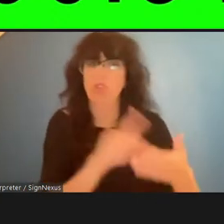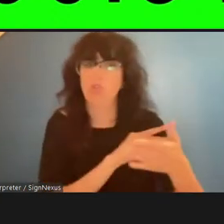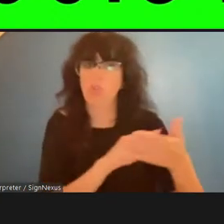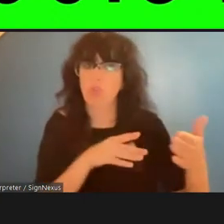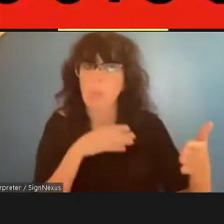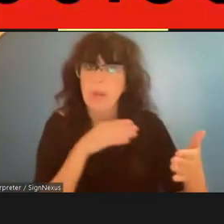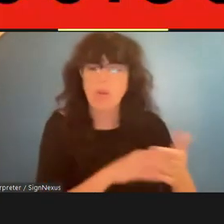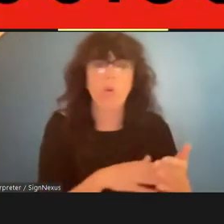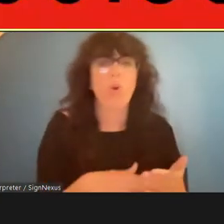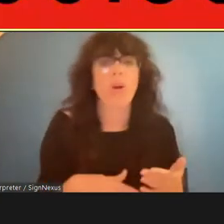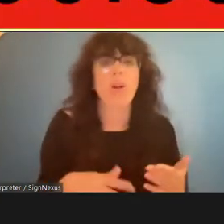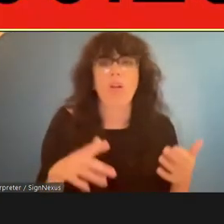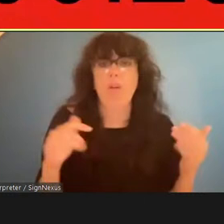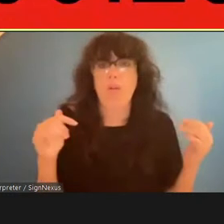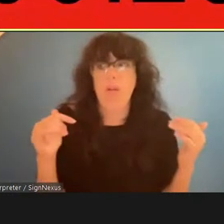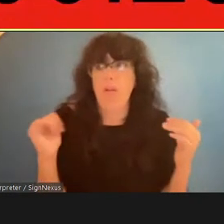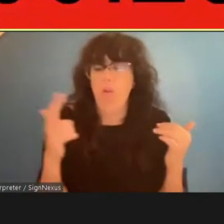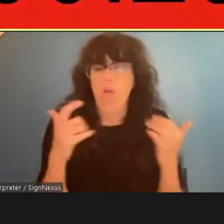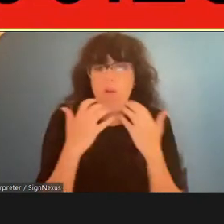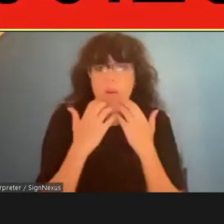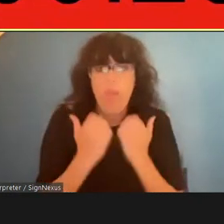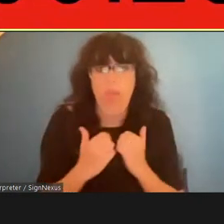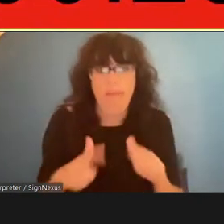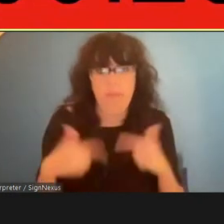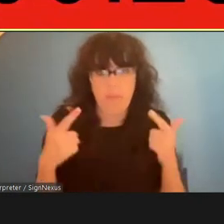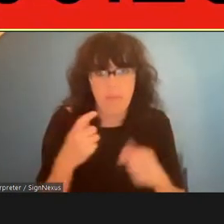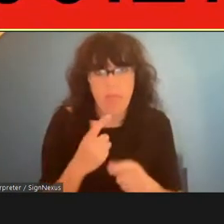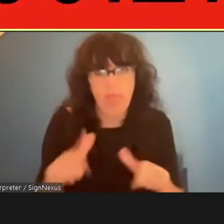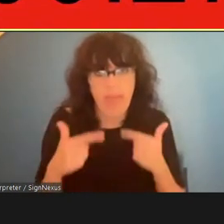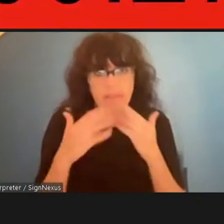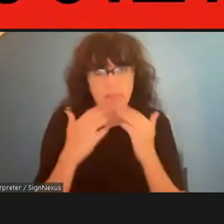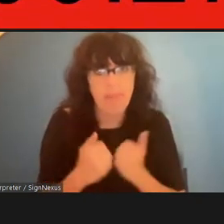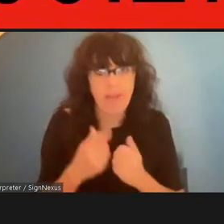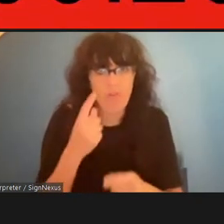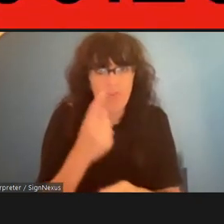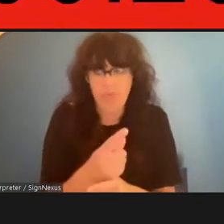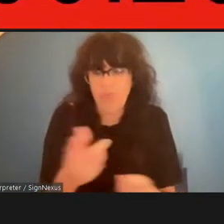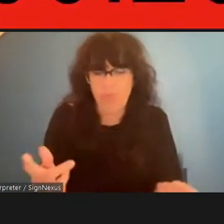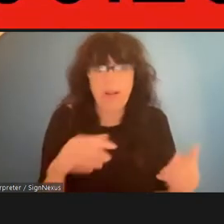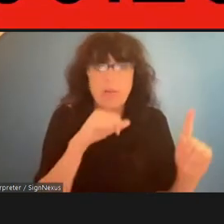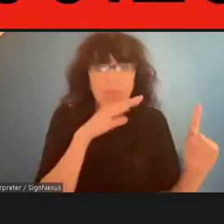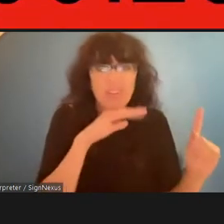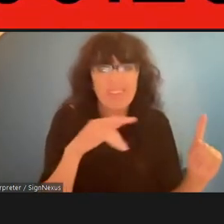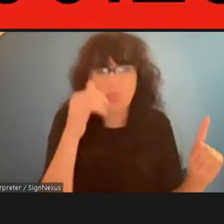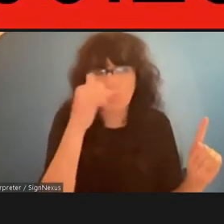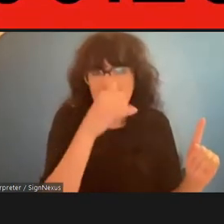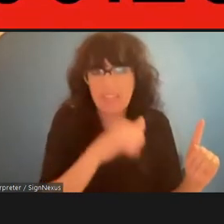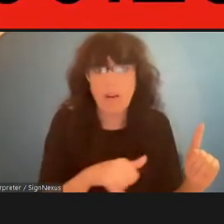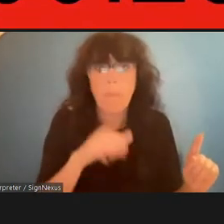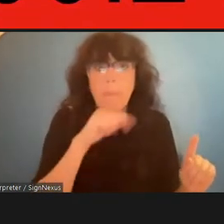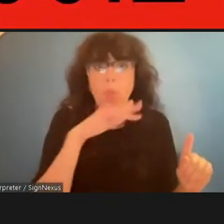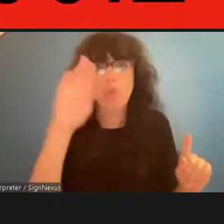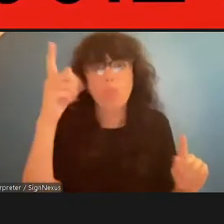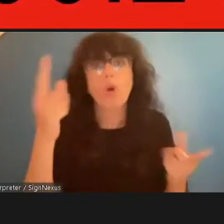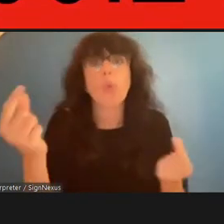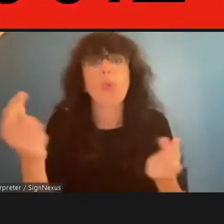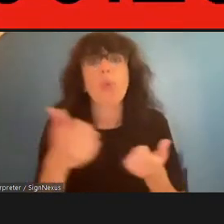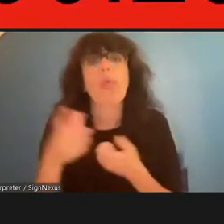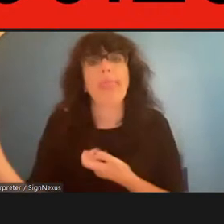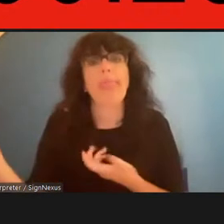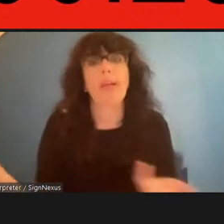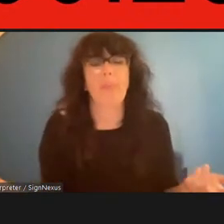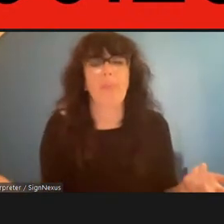right all lives matter talk about pollution down there it's nonsense okay what about the pollution in the bronx what are you gonna do with the pollution abroad all